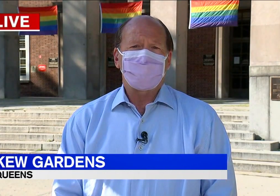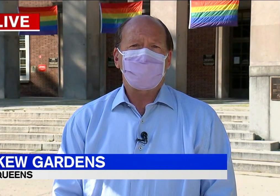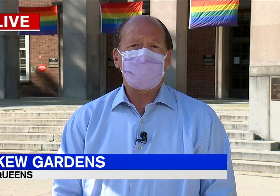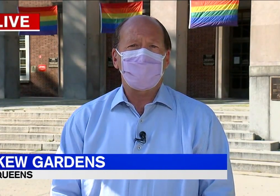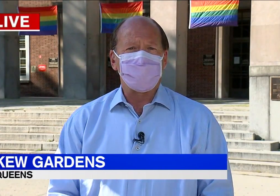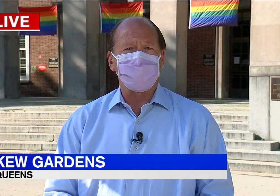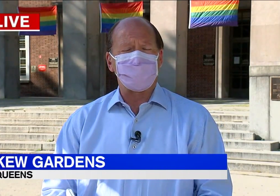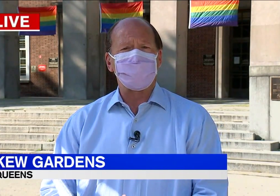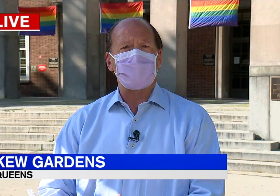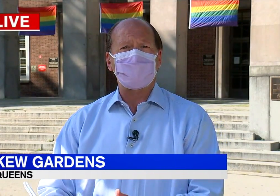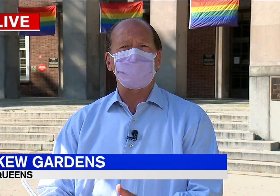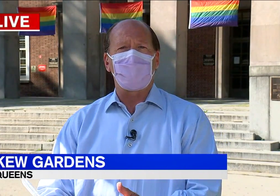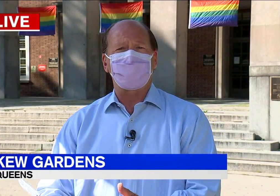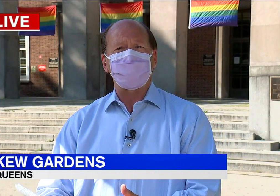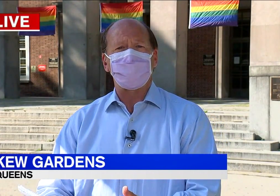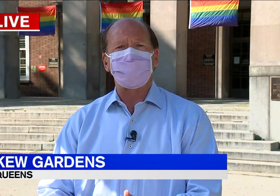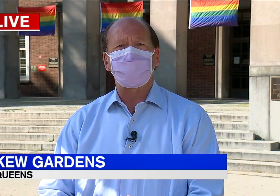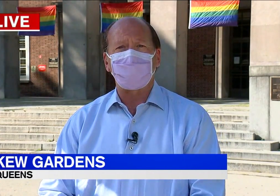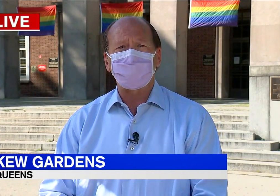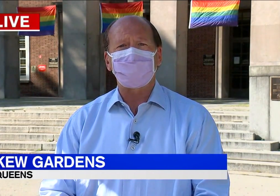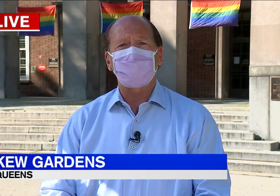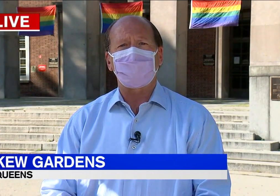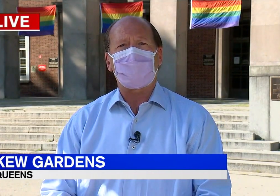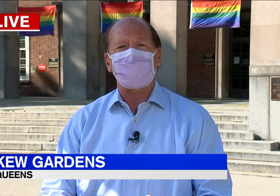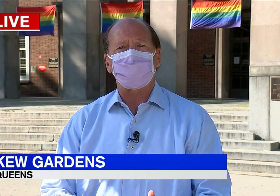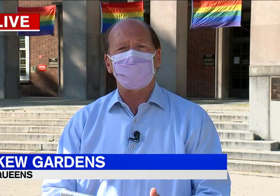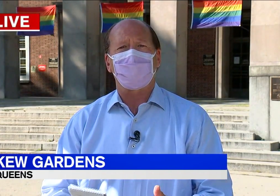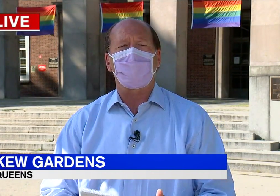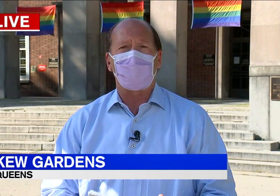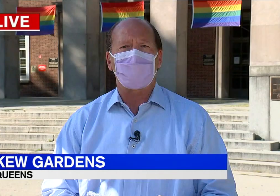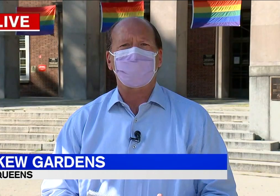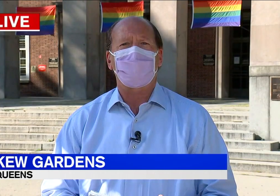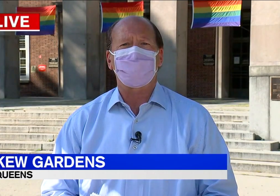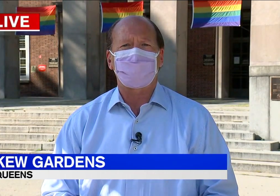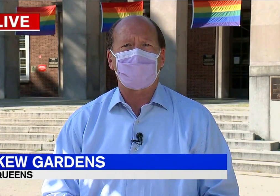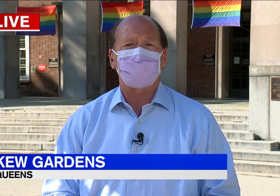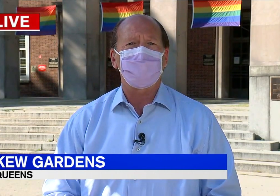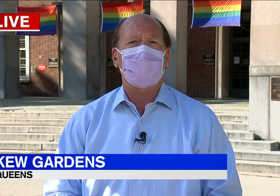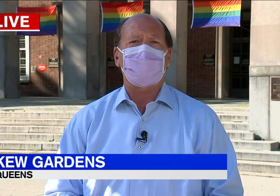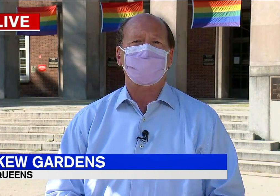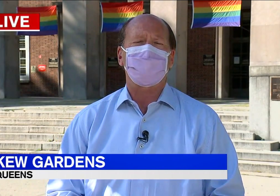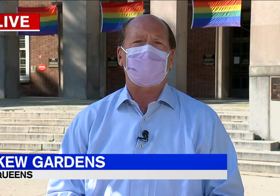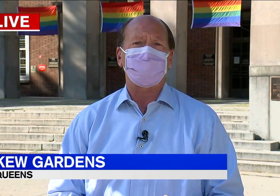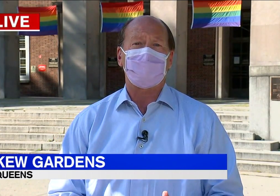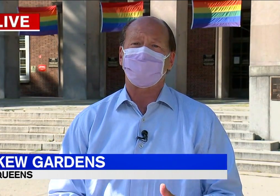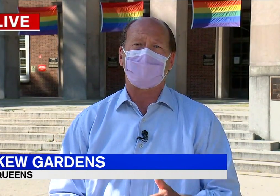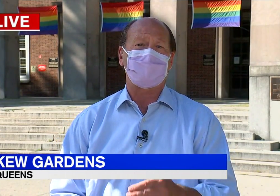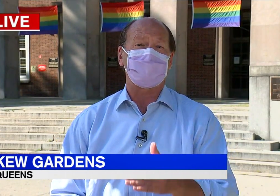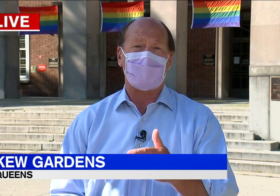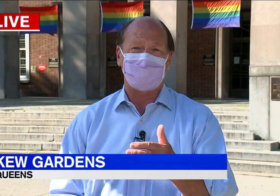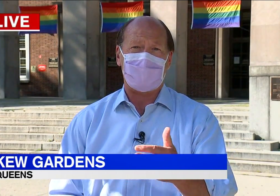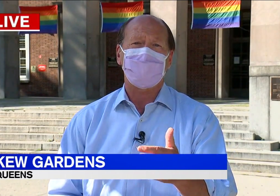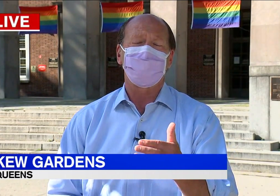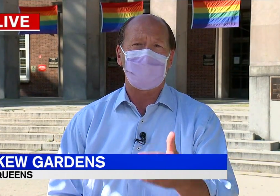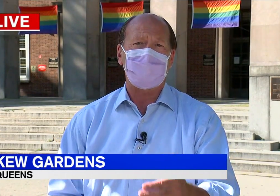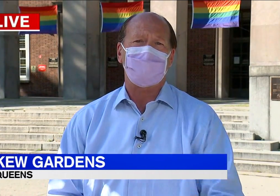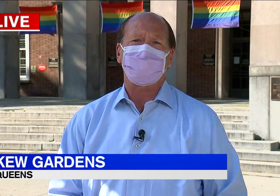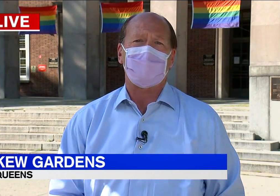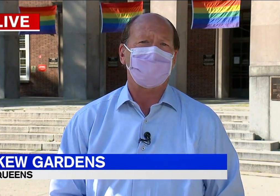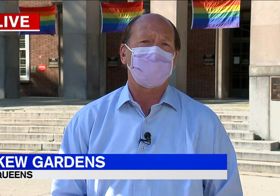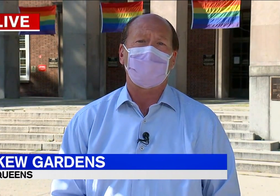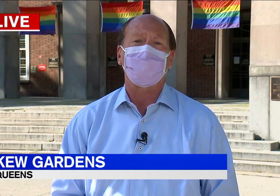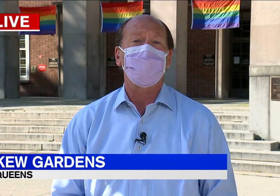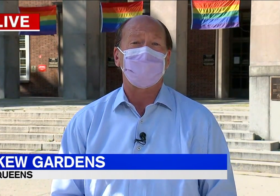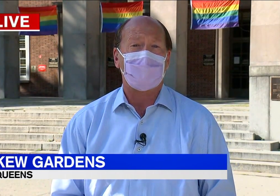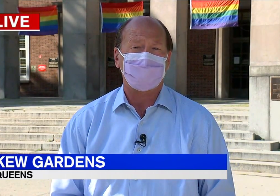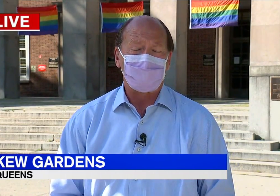Yeah, that video shows a second officer pulling Afanador off of Bellevue after about 10 seconds, and that may have